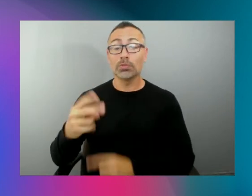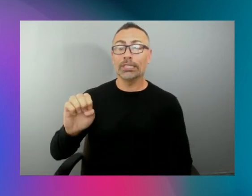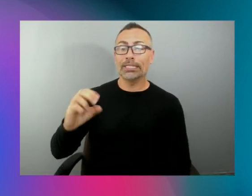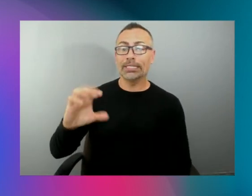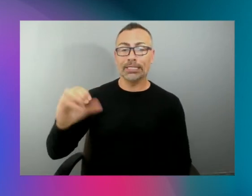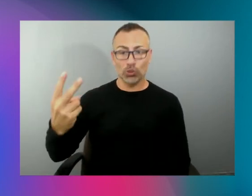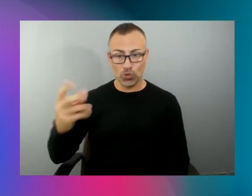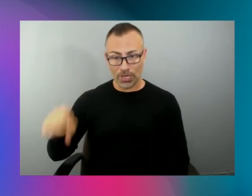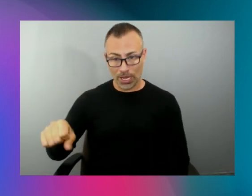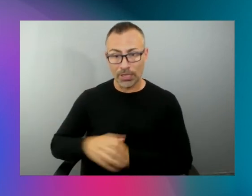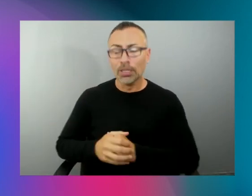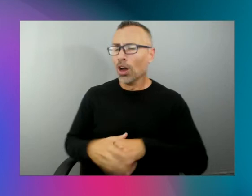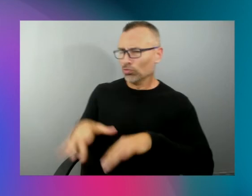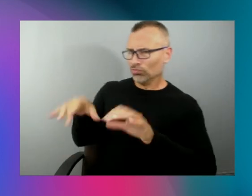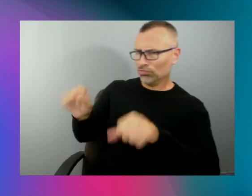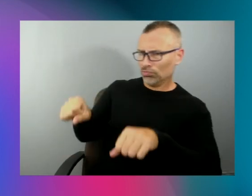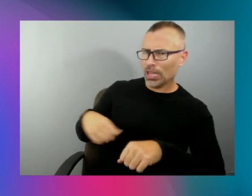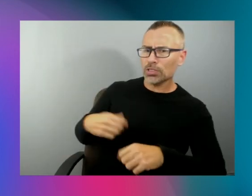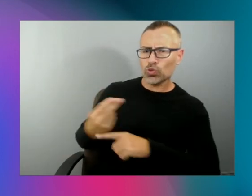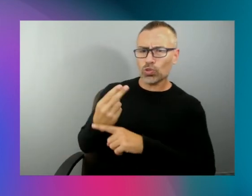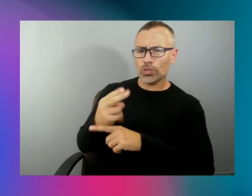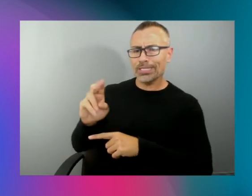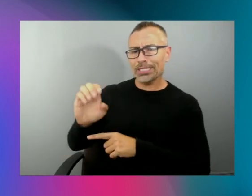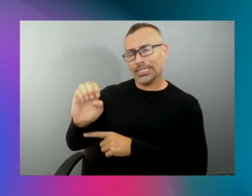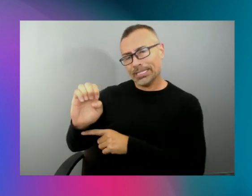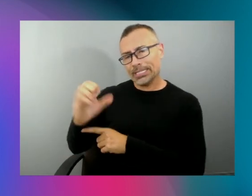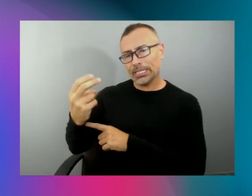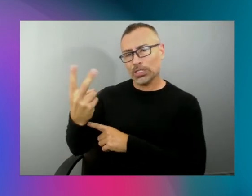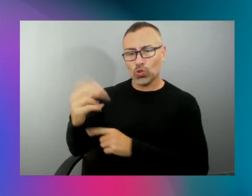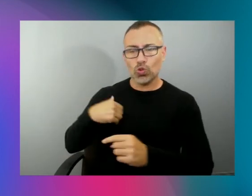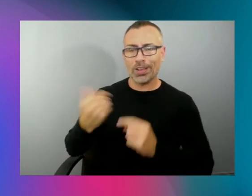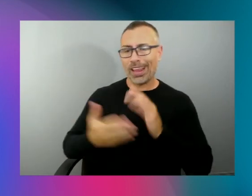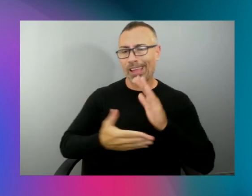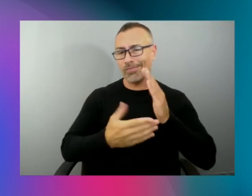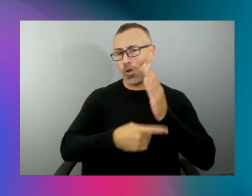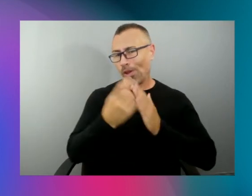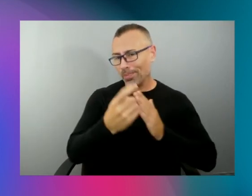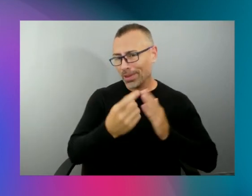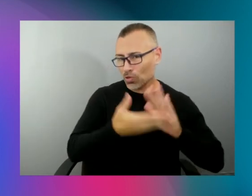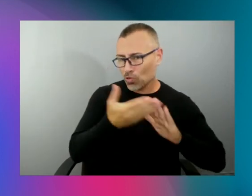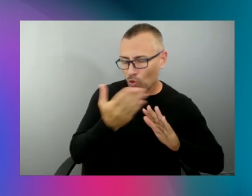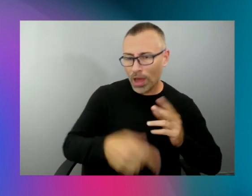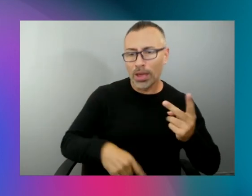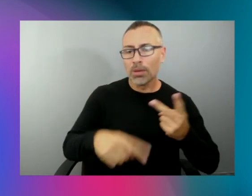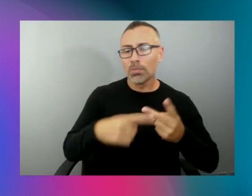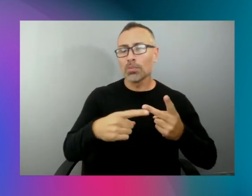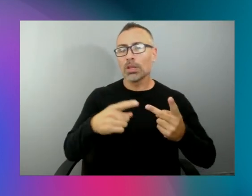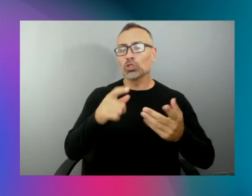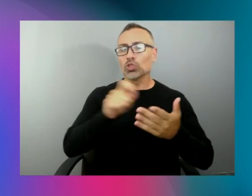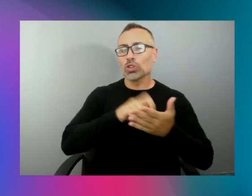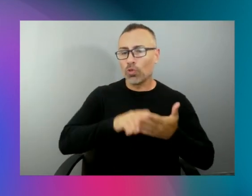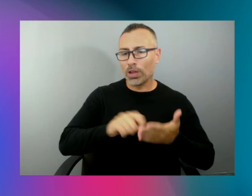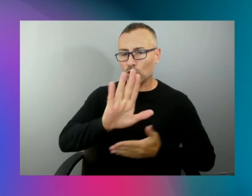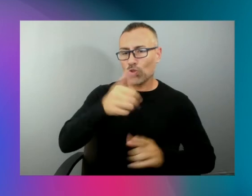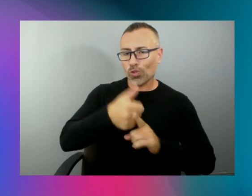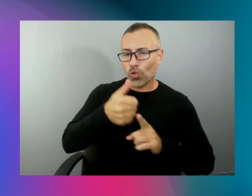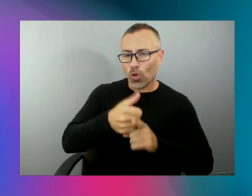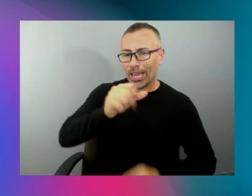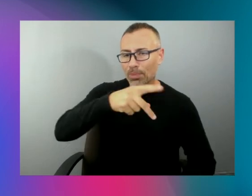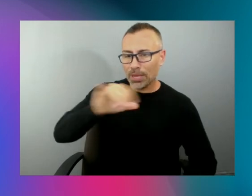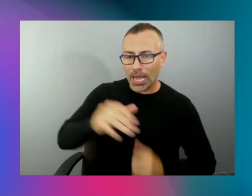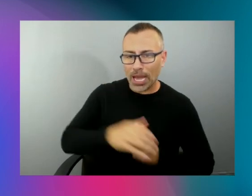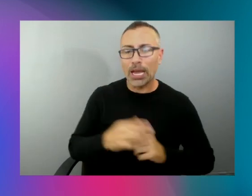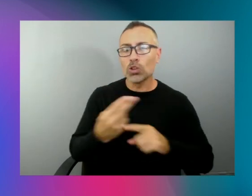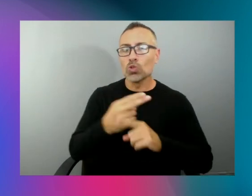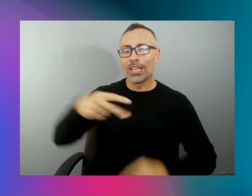own automation. You can write your own APIs, call them, I mean, Lambda, or you can even develop your own API by